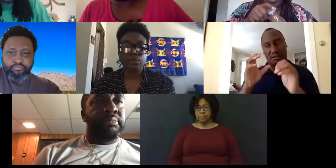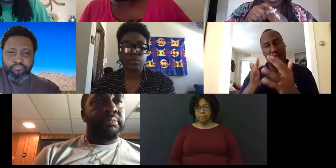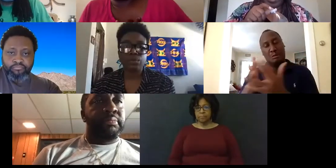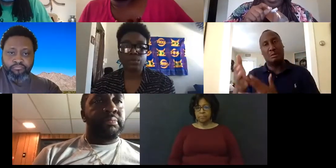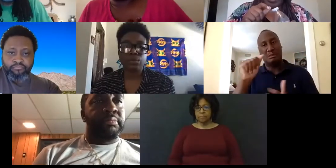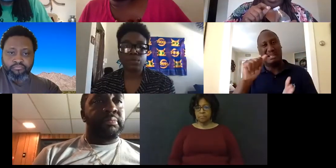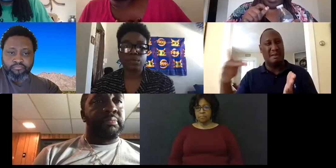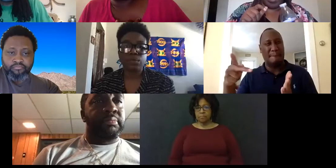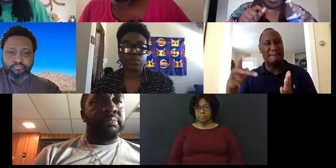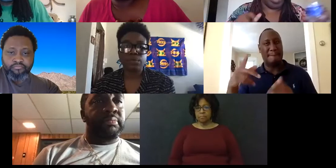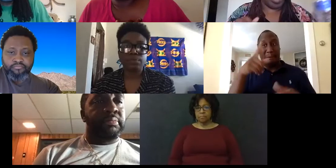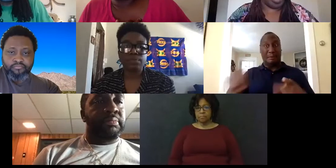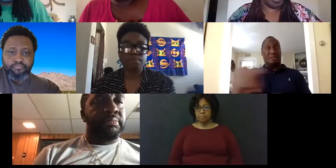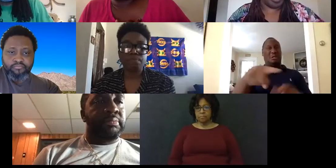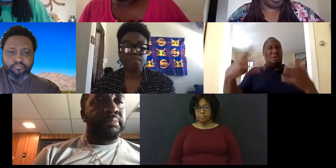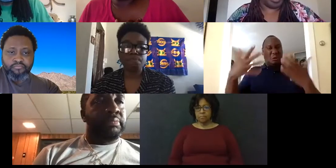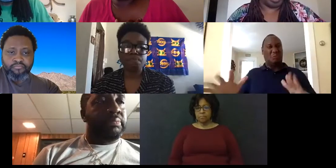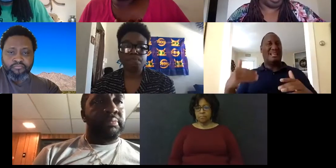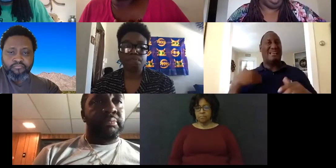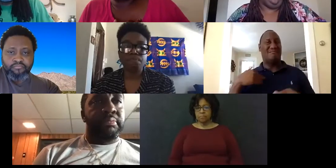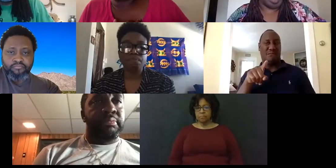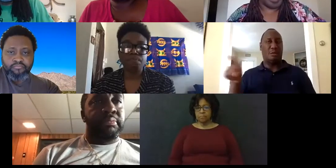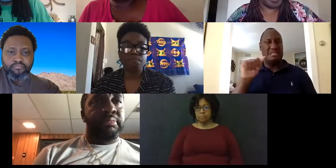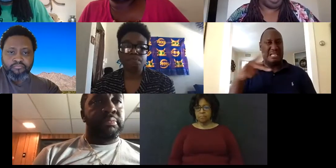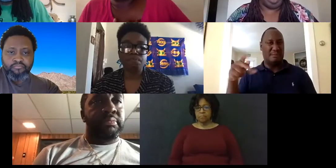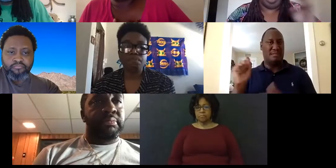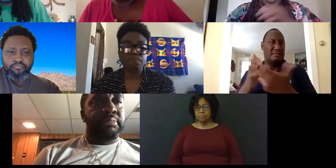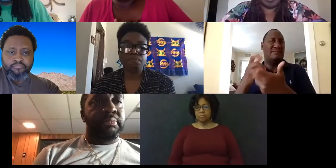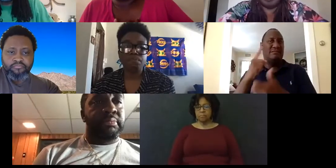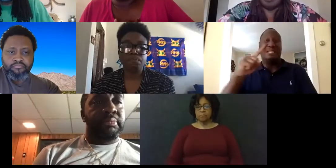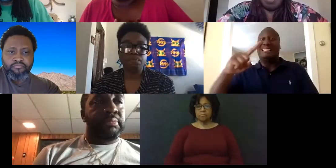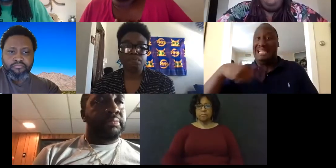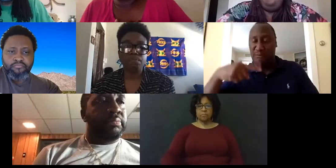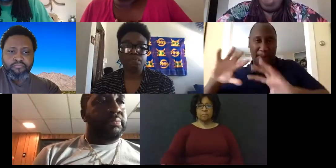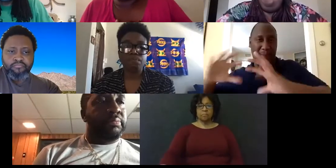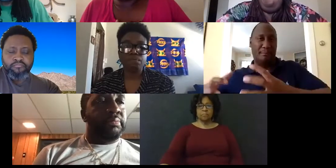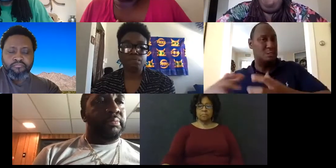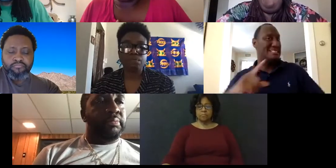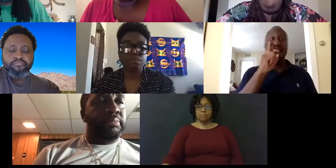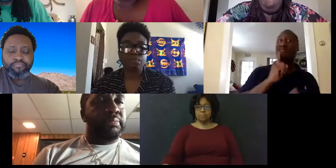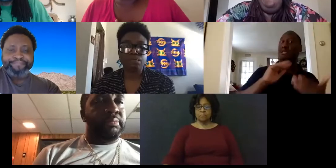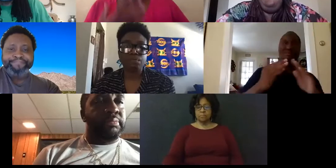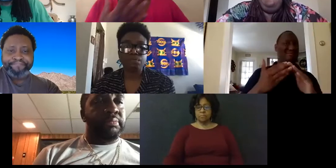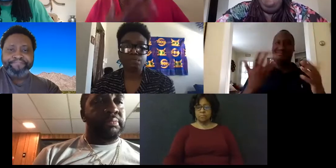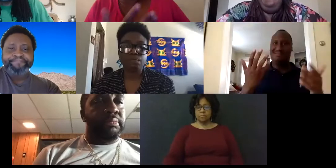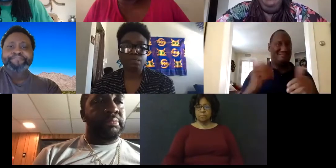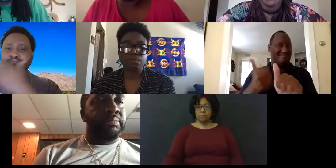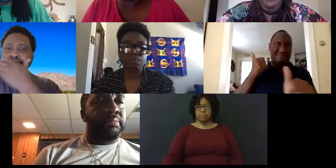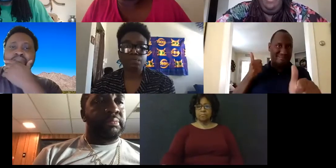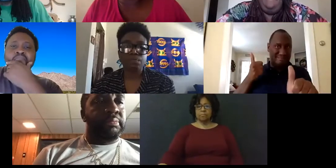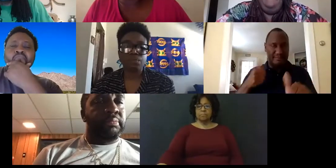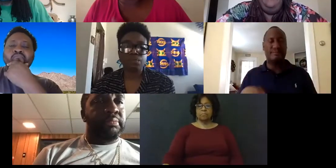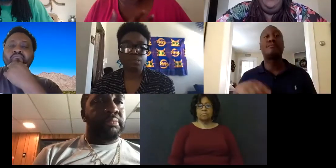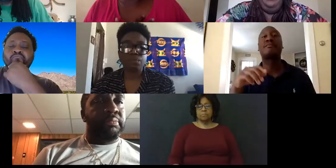app. And, you know, we need this information, you know, so we need the apps because hearing people have